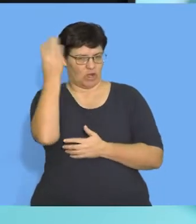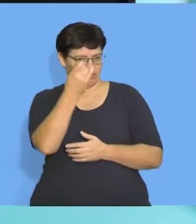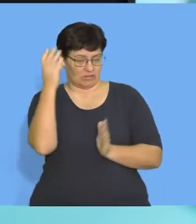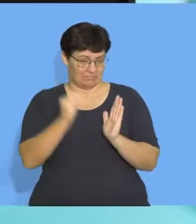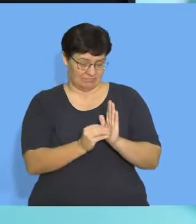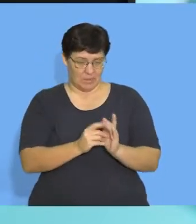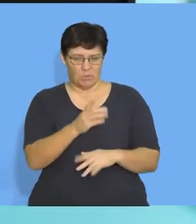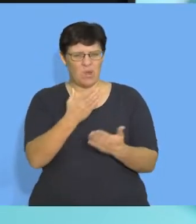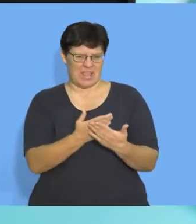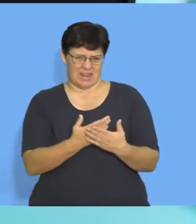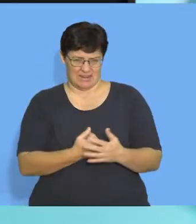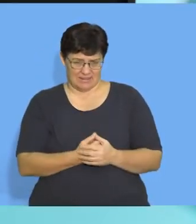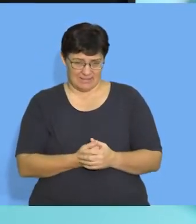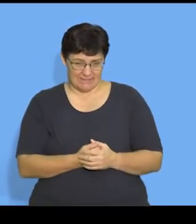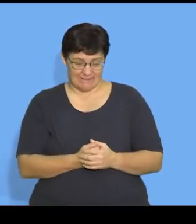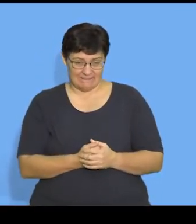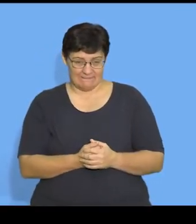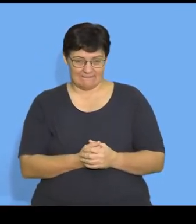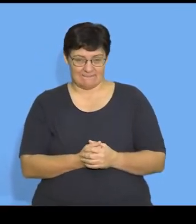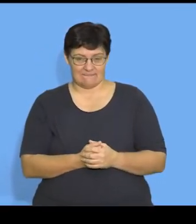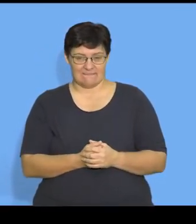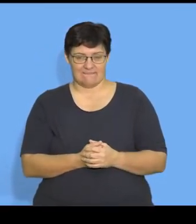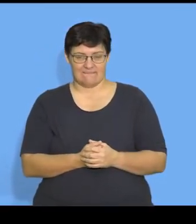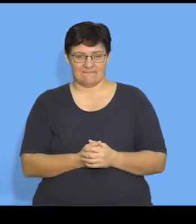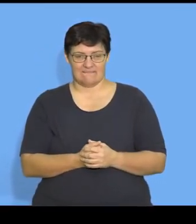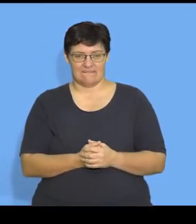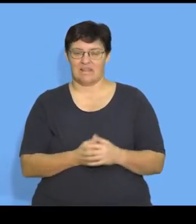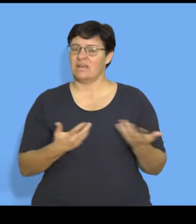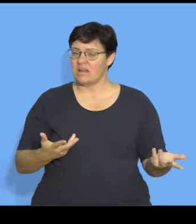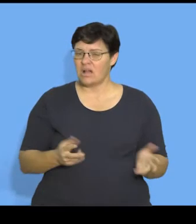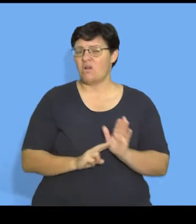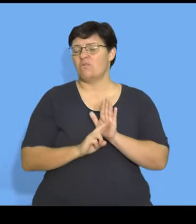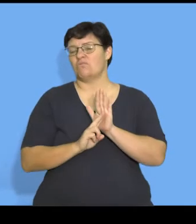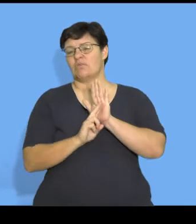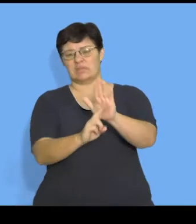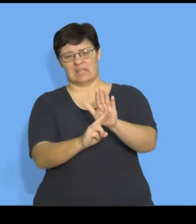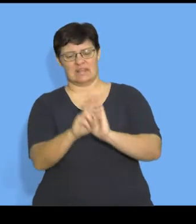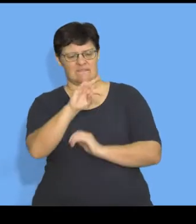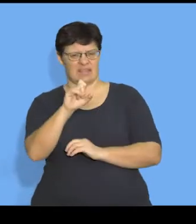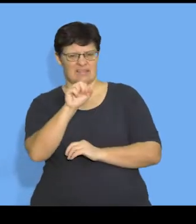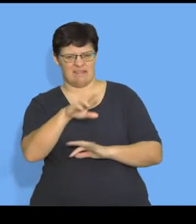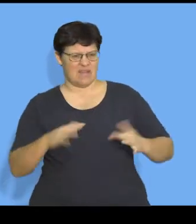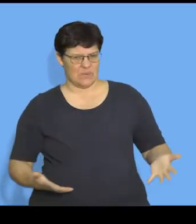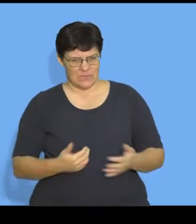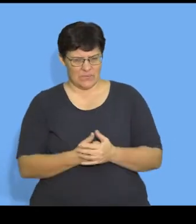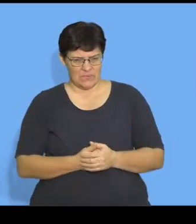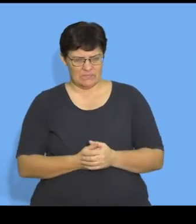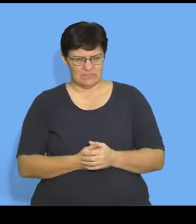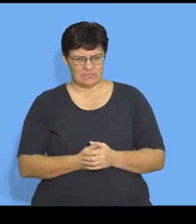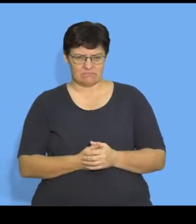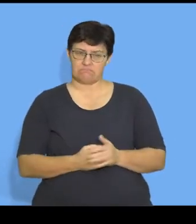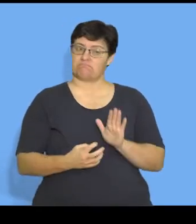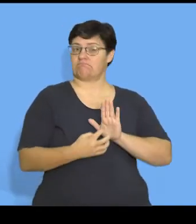can do this. So, how do we represent a vector? We don't generally draw diagrams